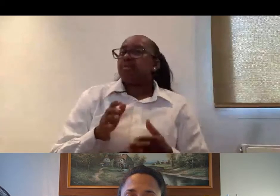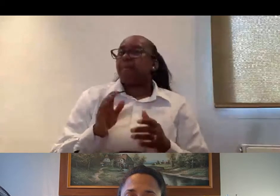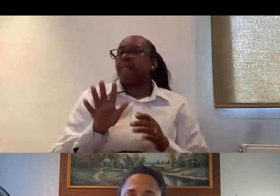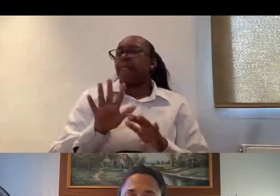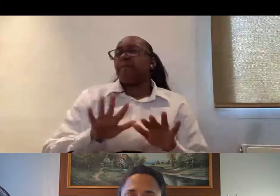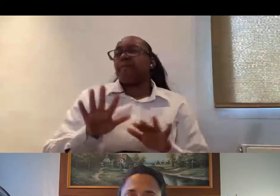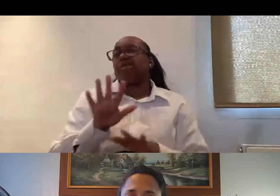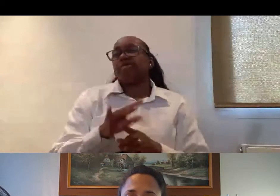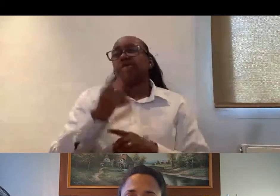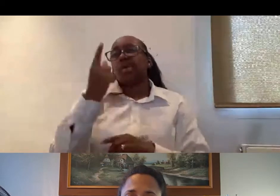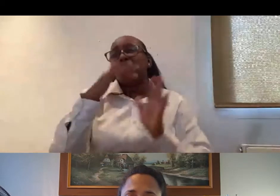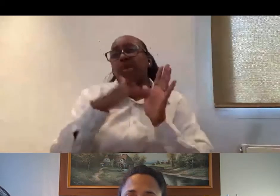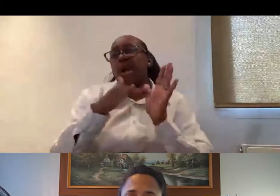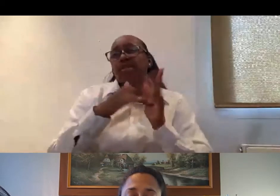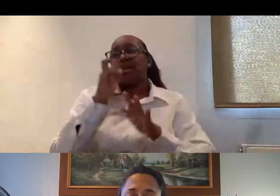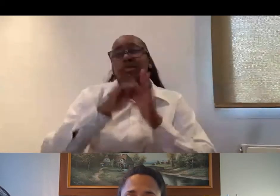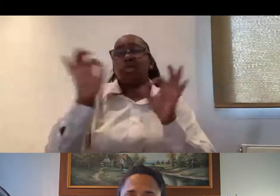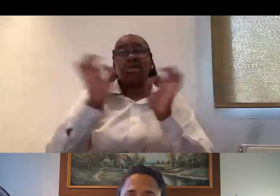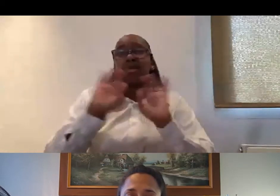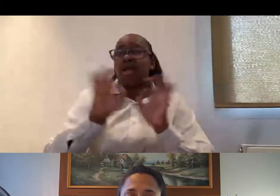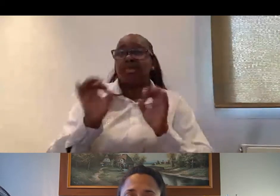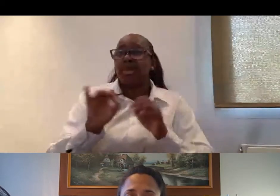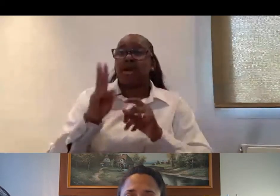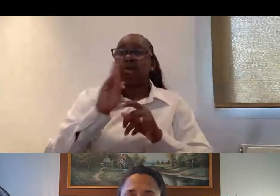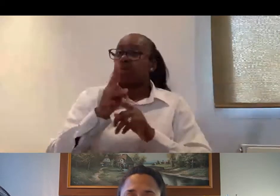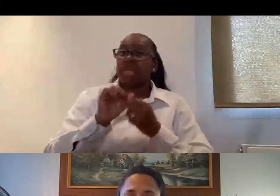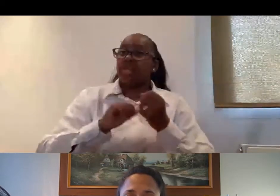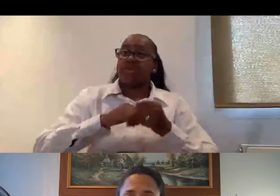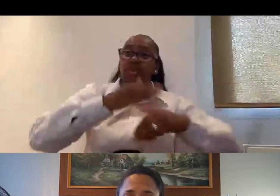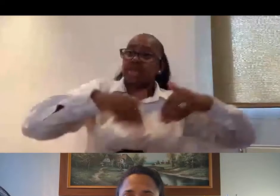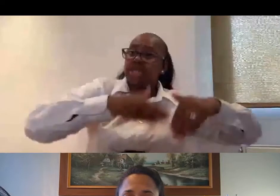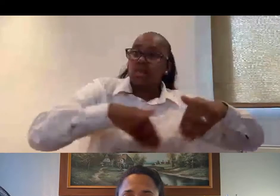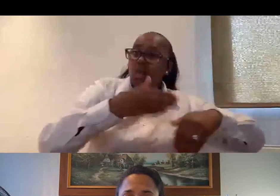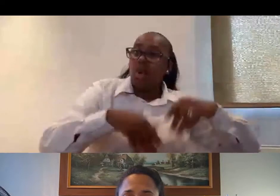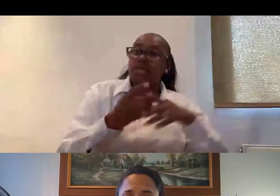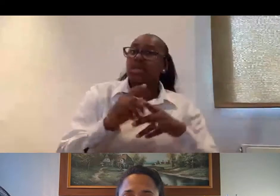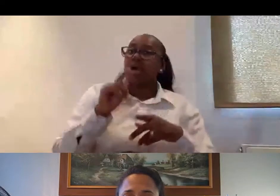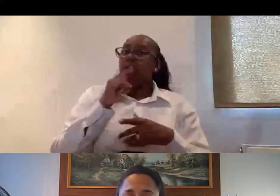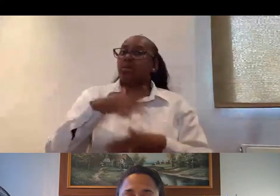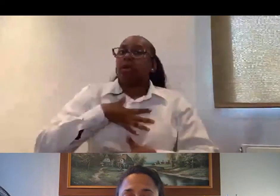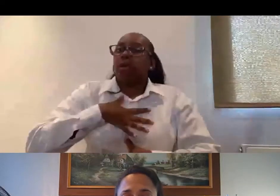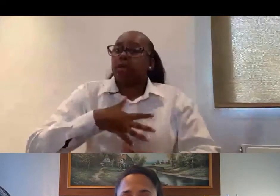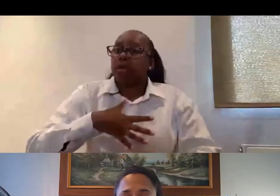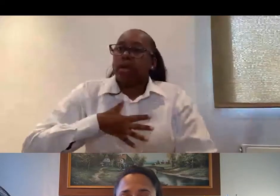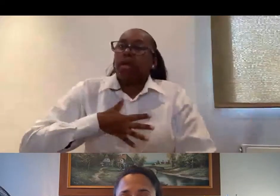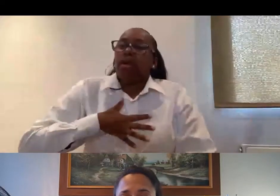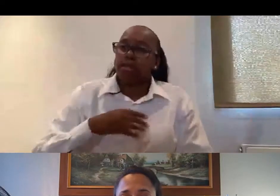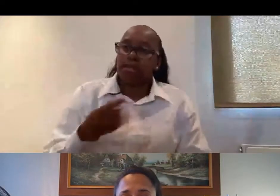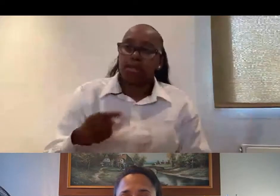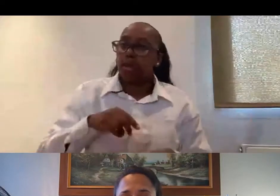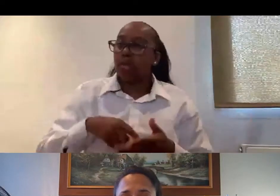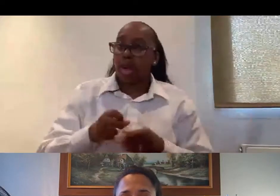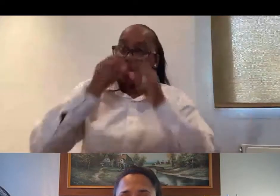least I was a month where I couldn't really do anything. I couldn't even walk to the dishwasher without being completely out of breath. I could